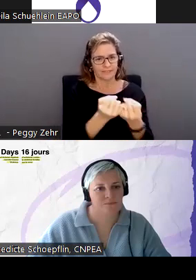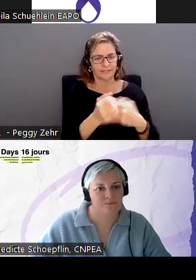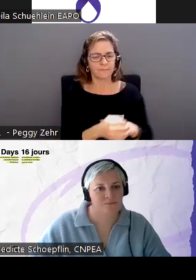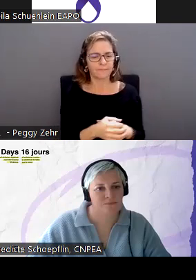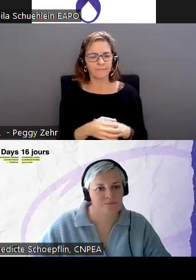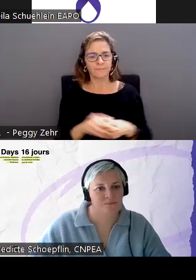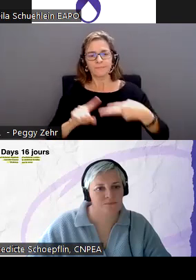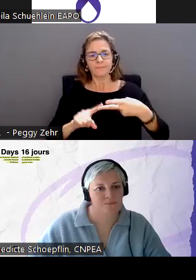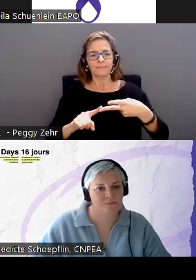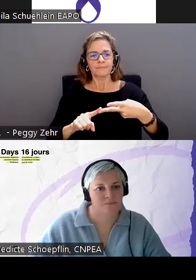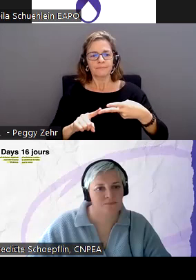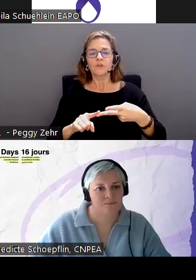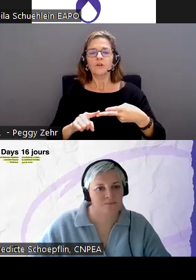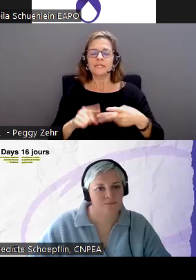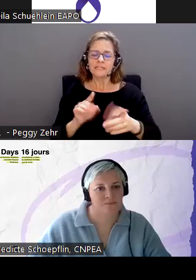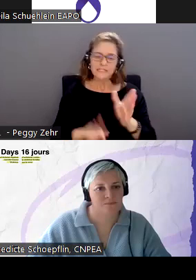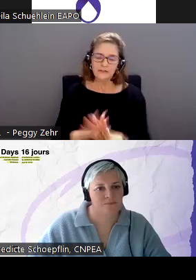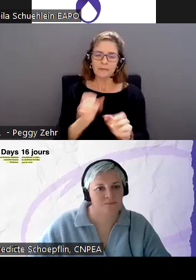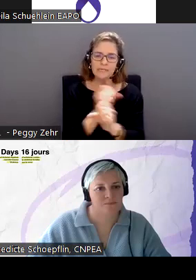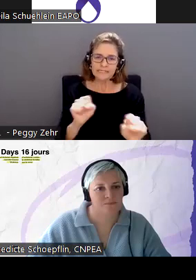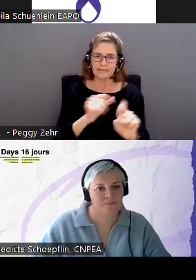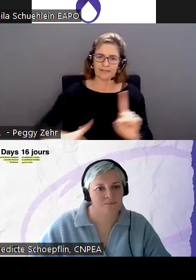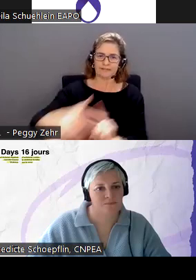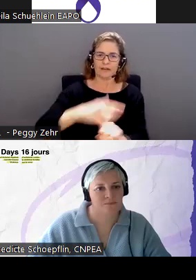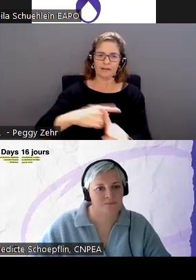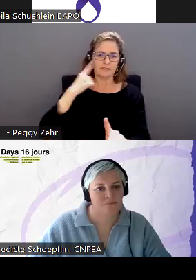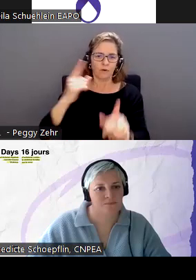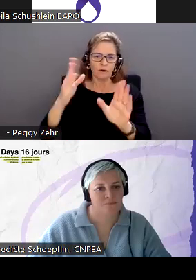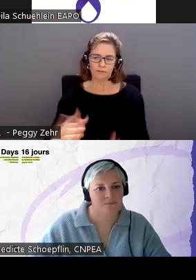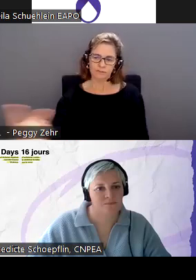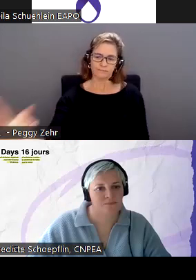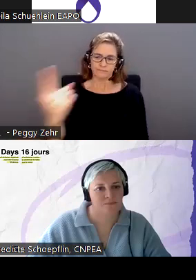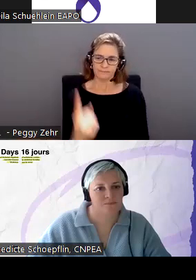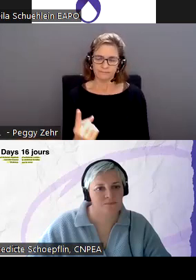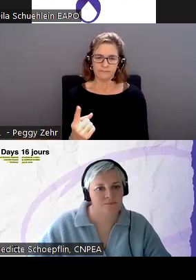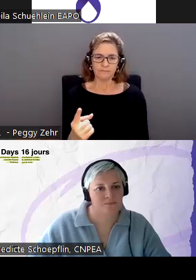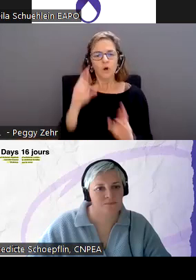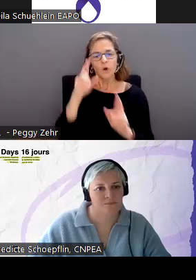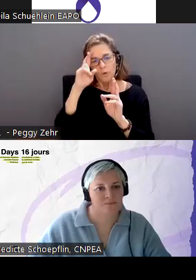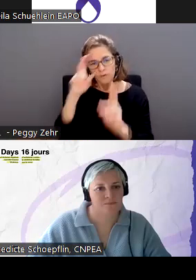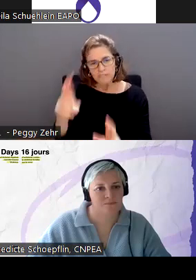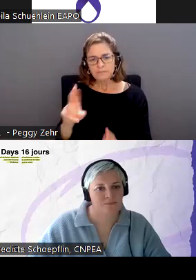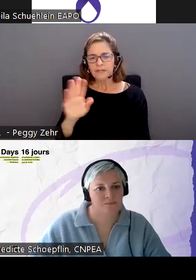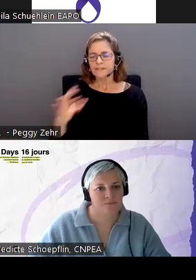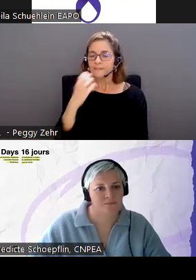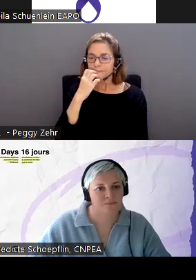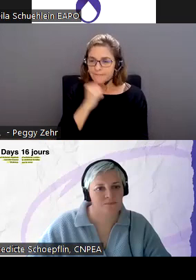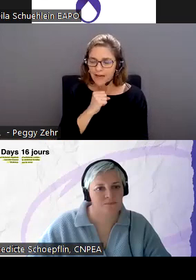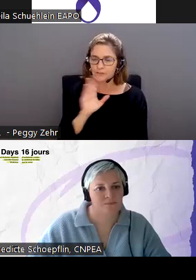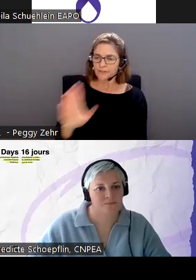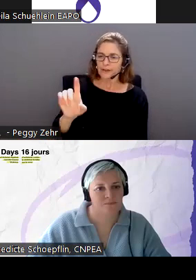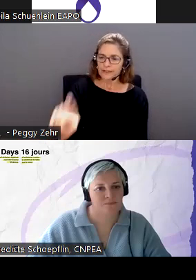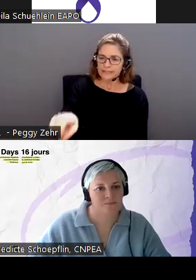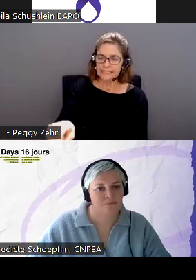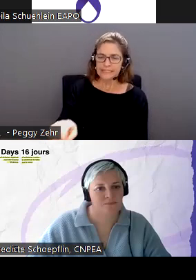practicing and providing services that respects and values the identity, experience, and needs of people from different cultures. Doesn't matter